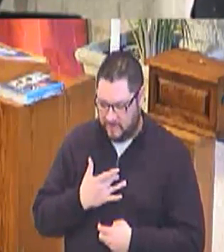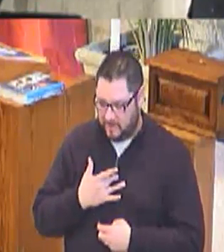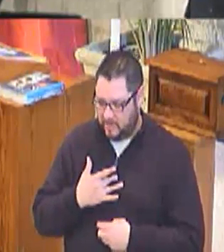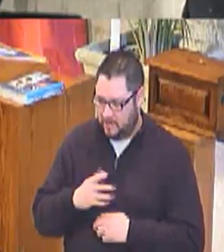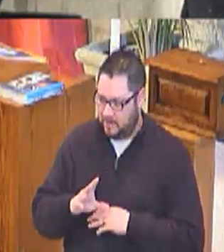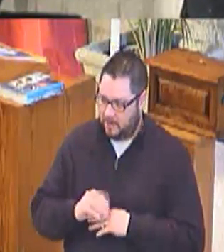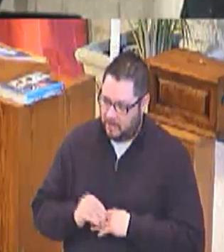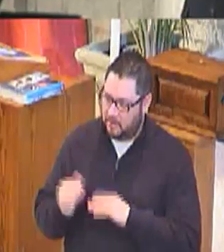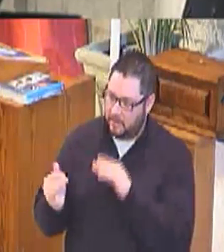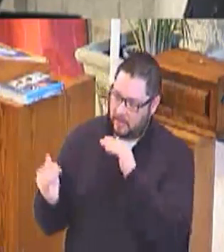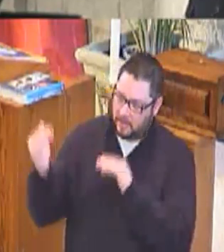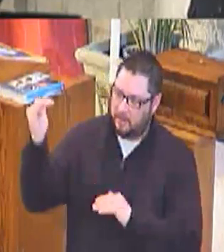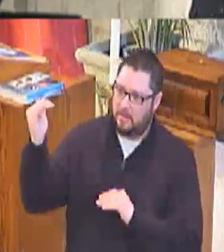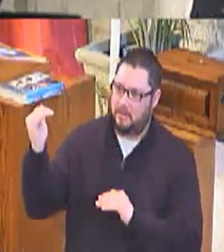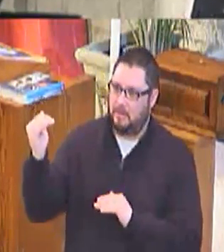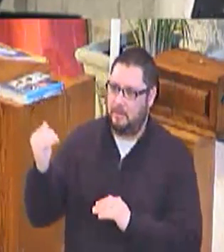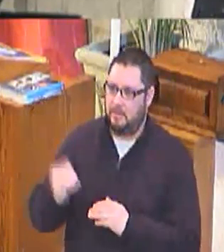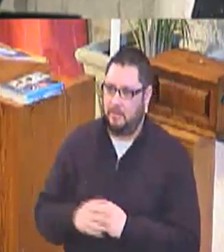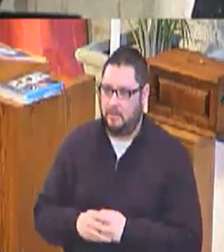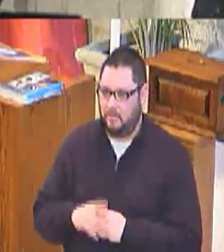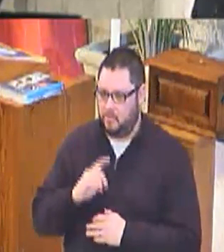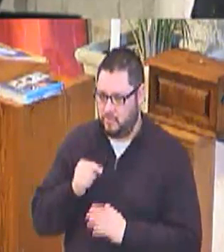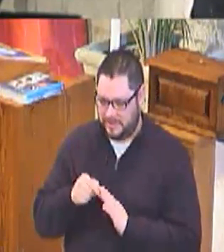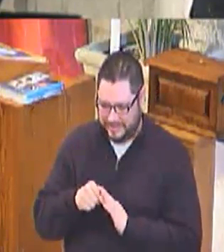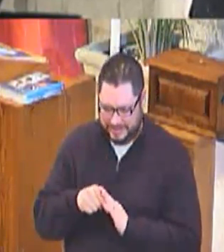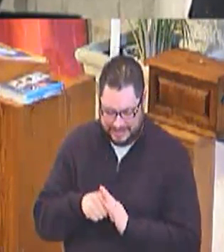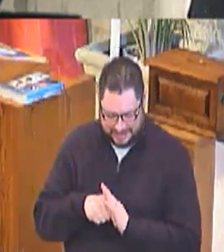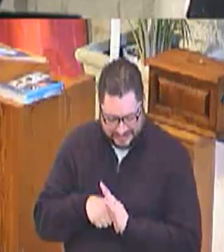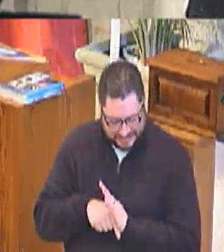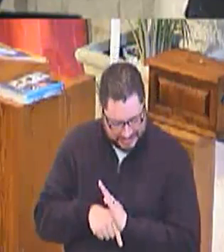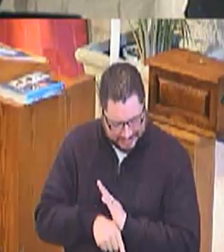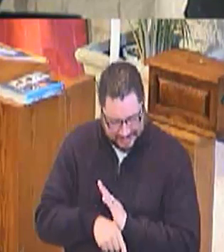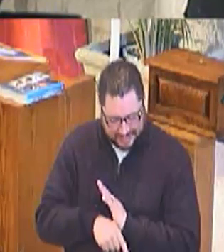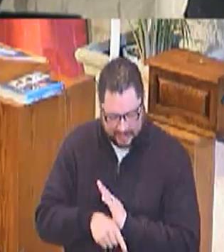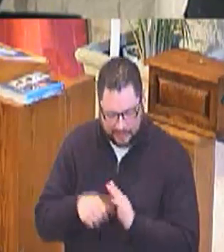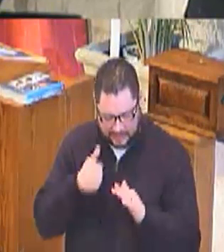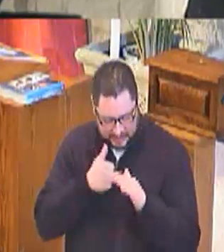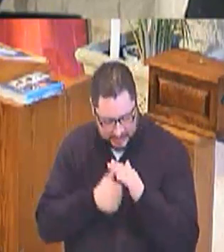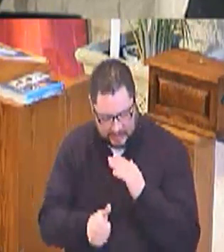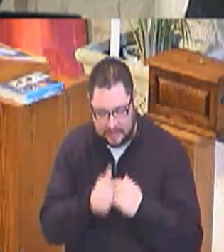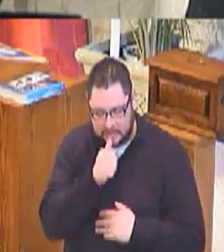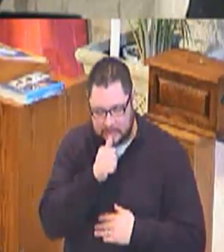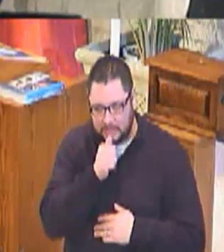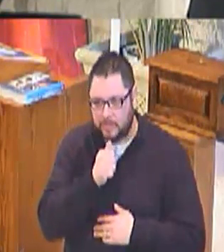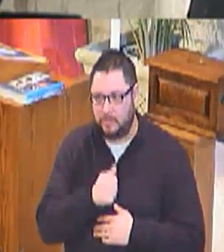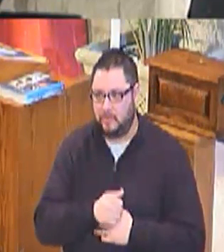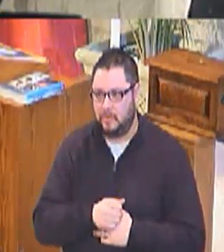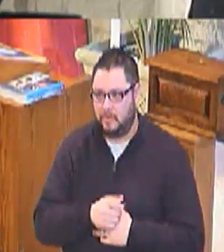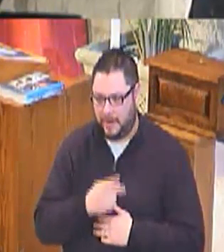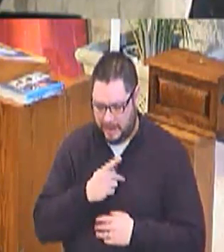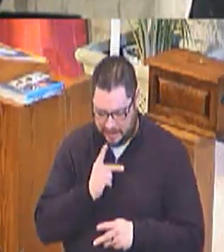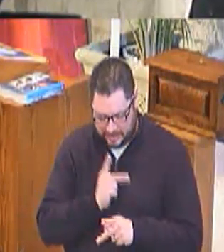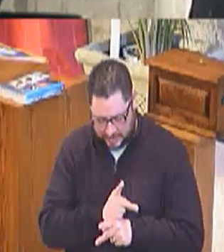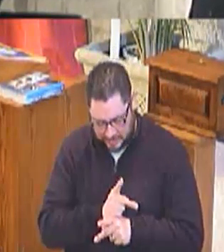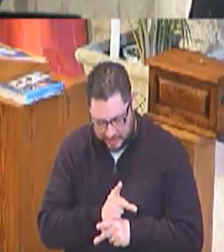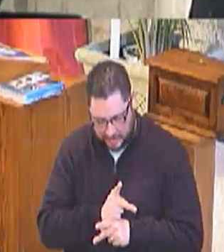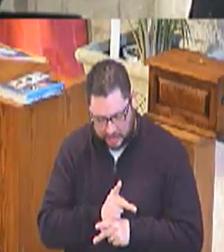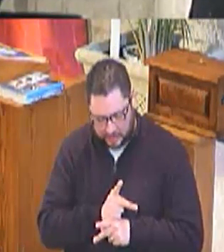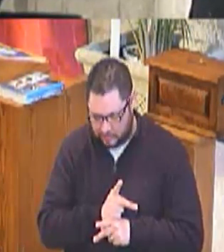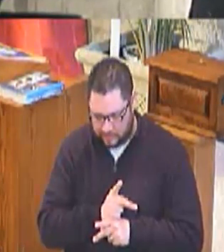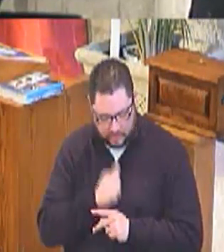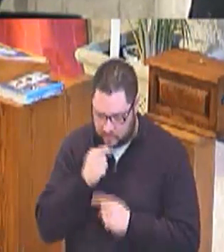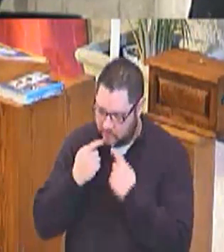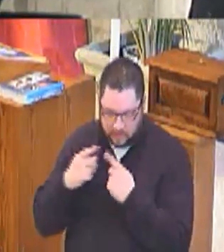inferior. It was a deep, dark, hidden secret that I kept to myself.